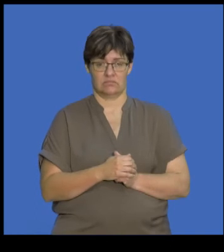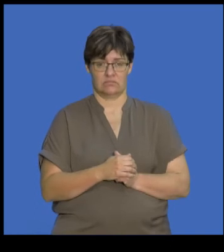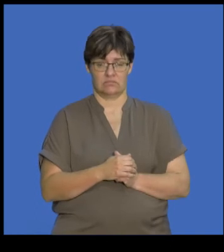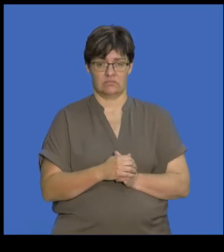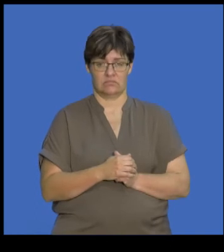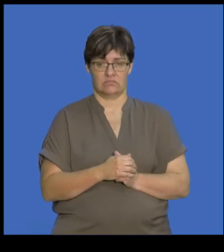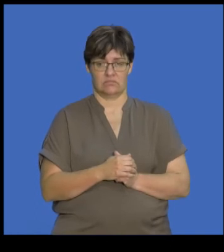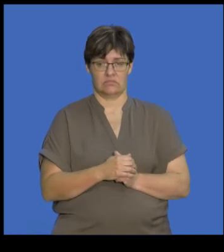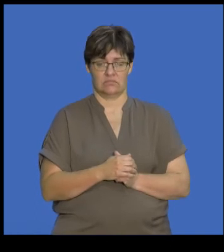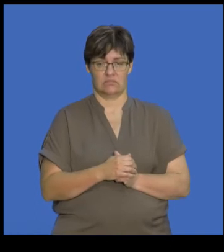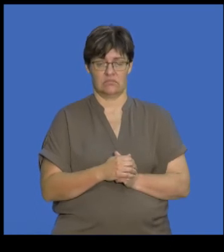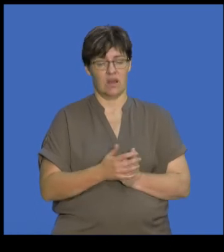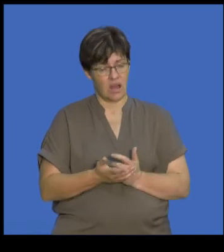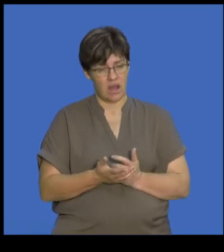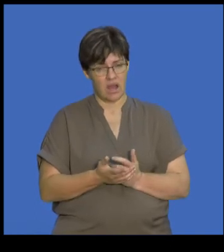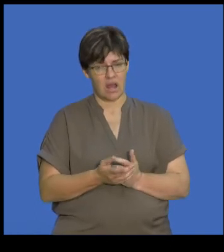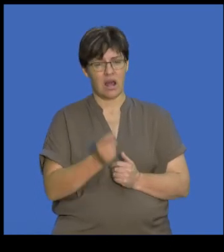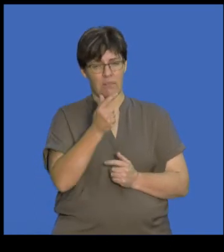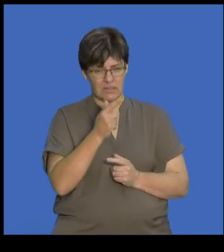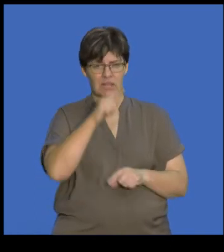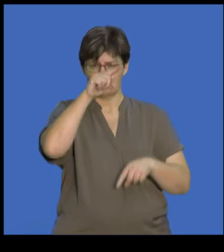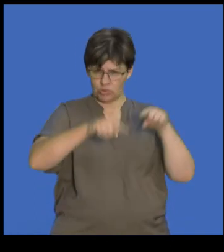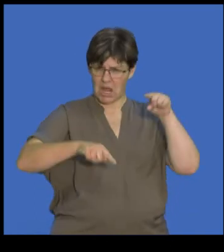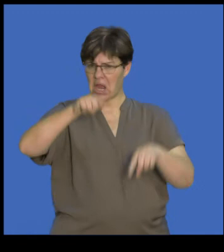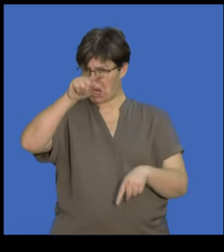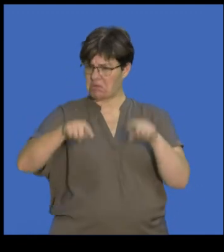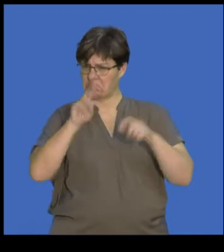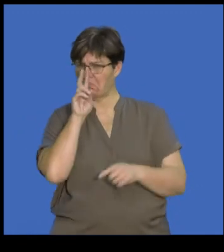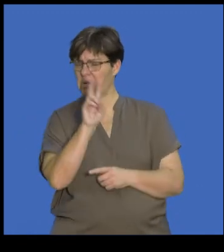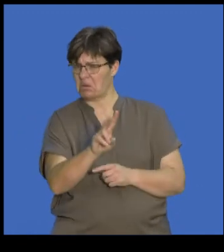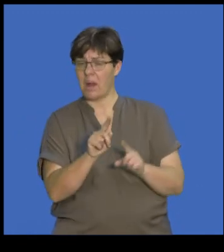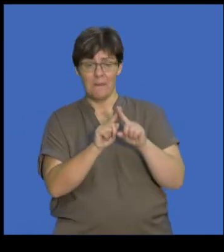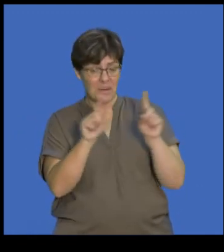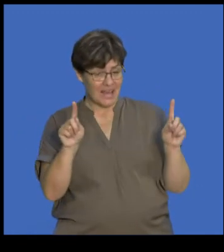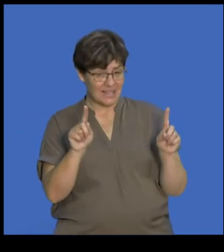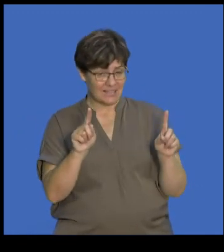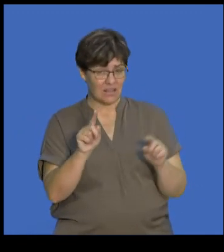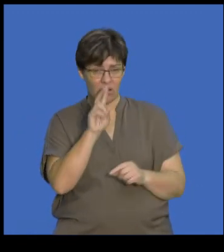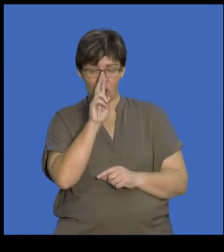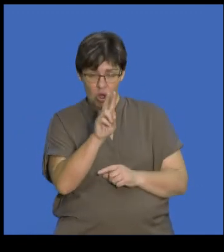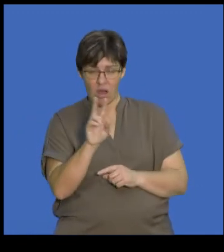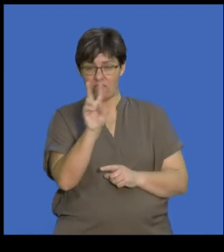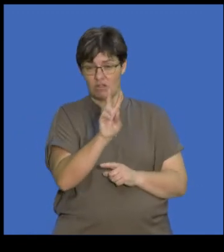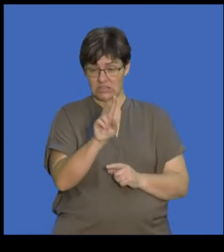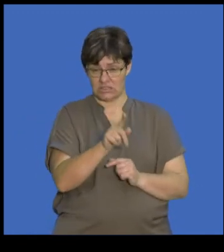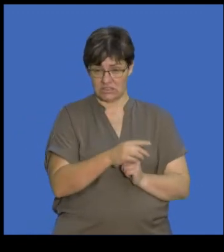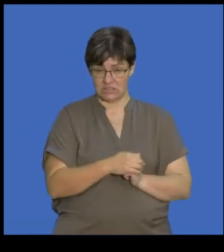1.5, okay? So there is some bit of a trend. However, if we look at the voltage